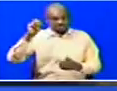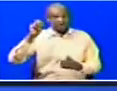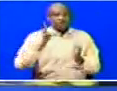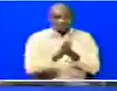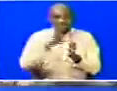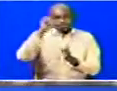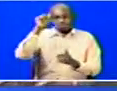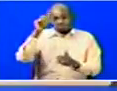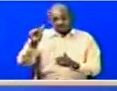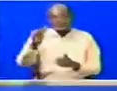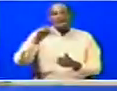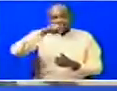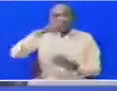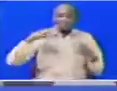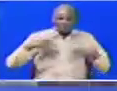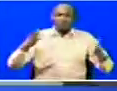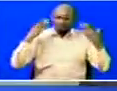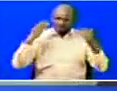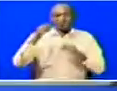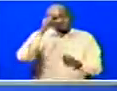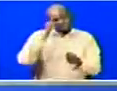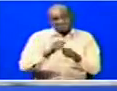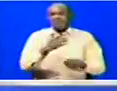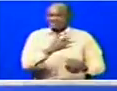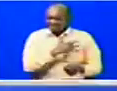Musa Owago, will forever leave a mark in the